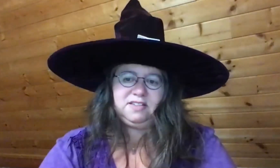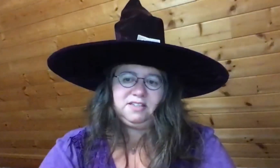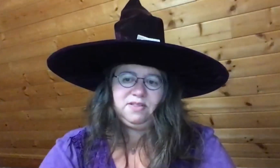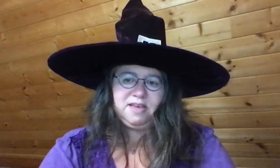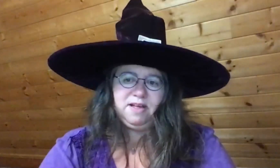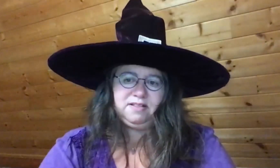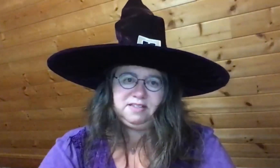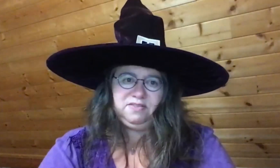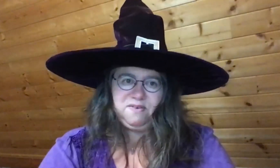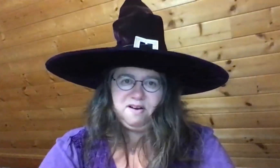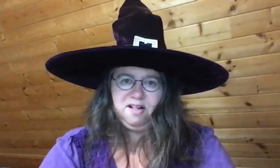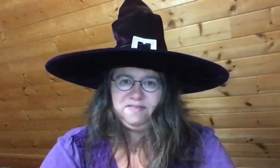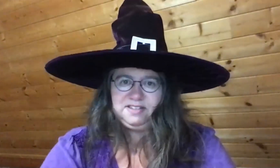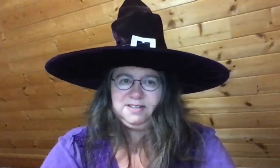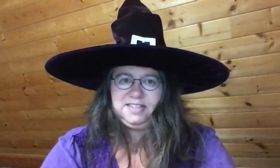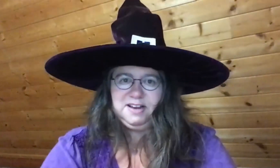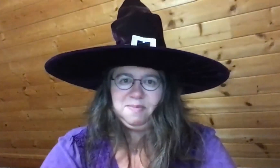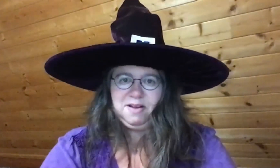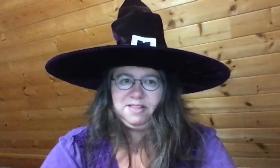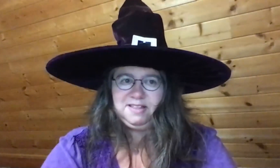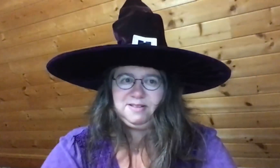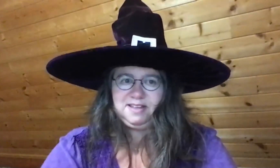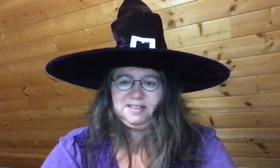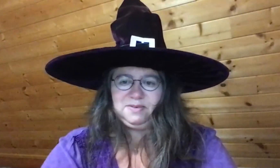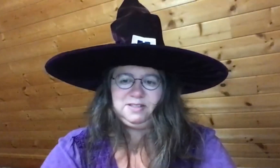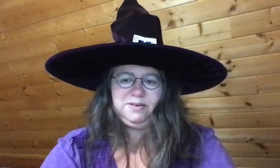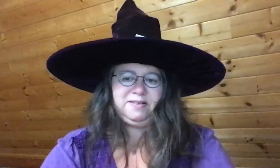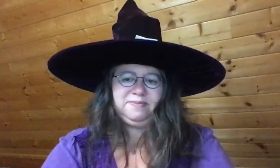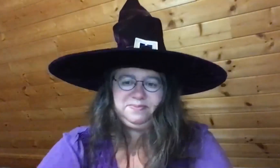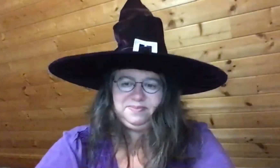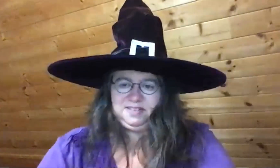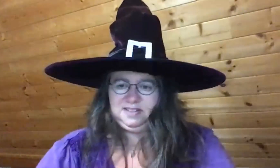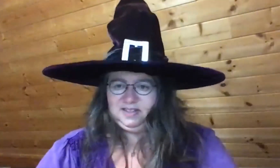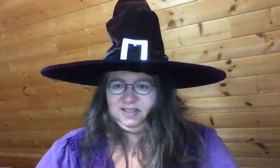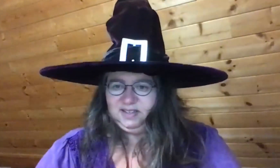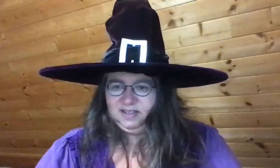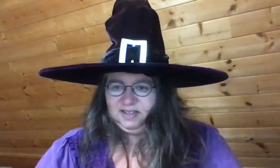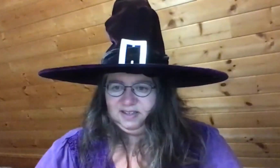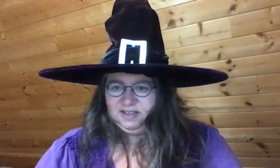you'll also get to go on the email list for all of us. You get to hear about all the other things that we're doing.